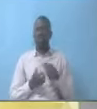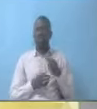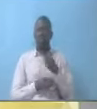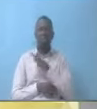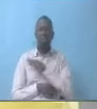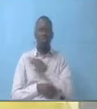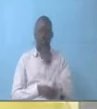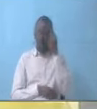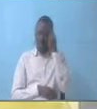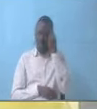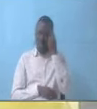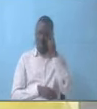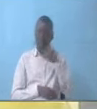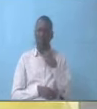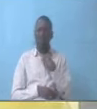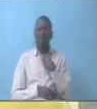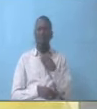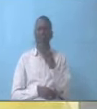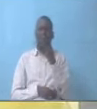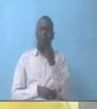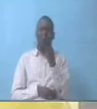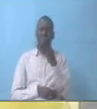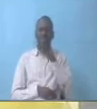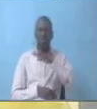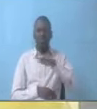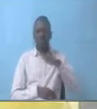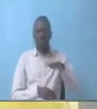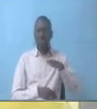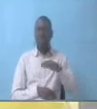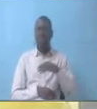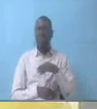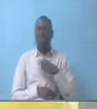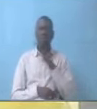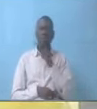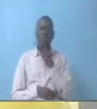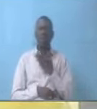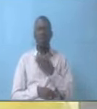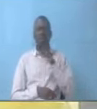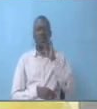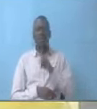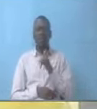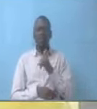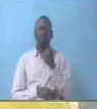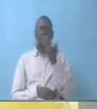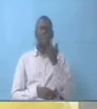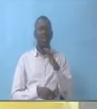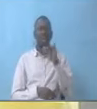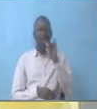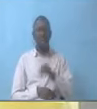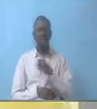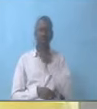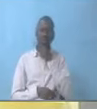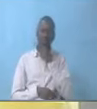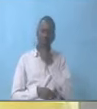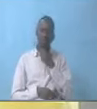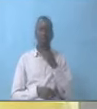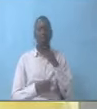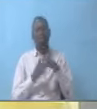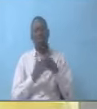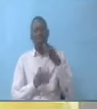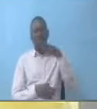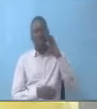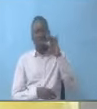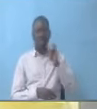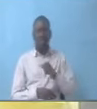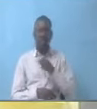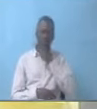of 8, 10, and 13, ak suma ñetti xalé yi ño xamné ni ñu fi, and I ak man ci suma bop,